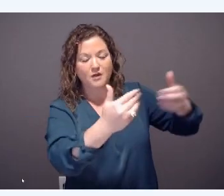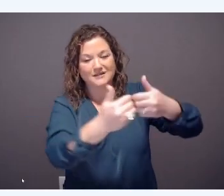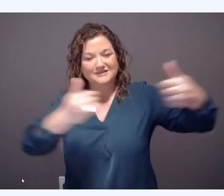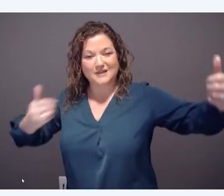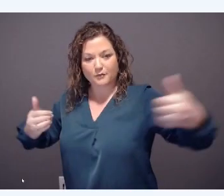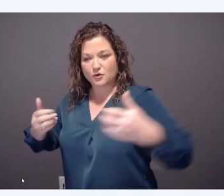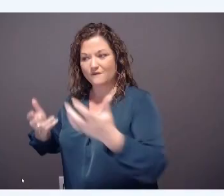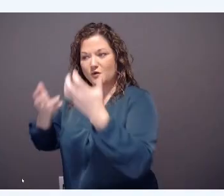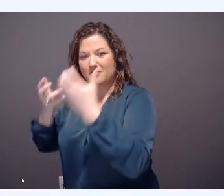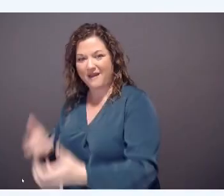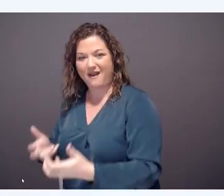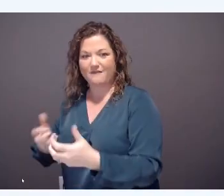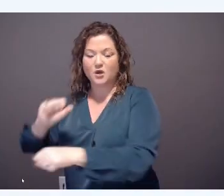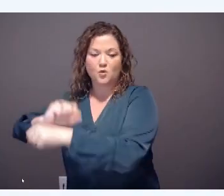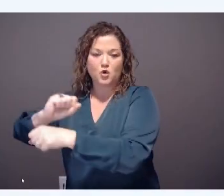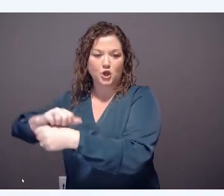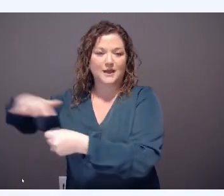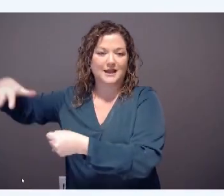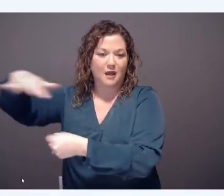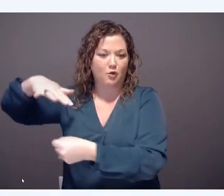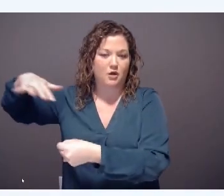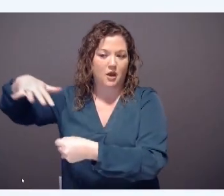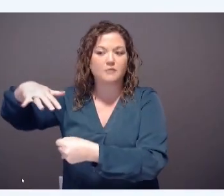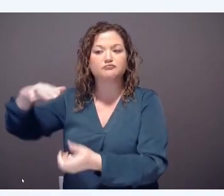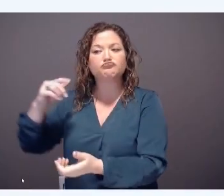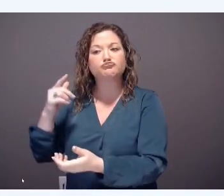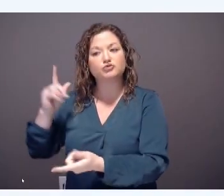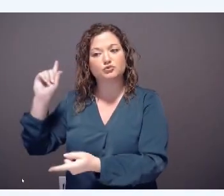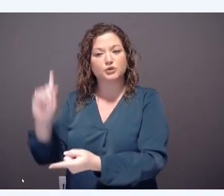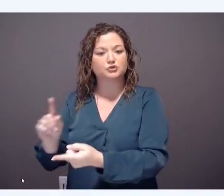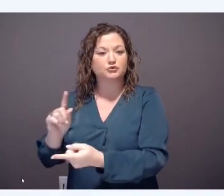at the working face. And that will keep that operation just a little bit more safe.